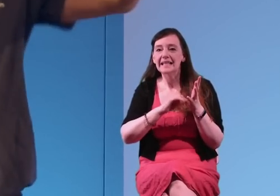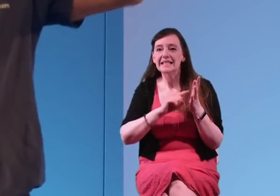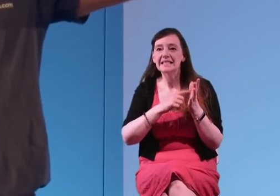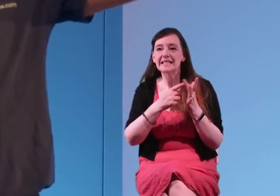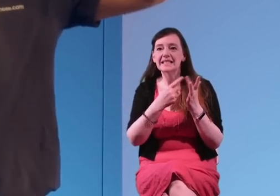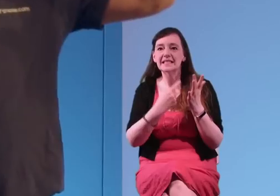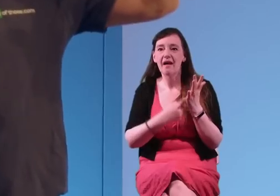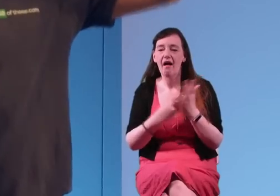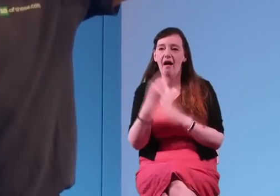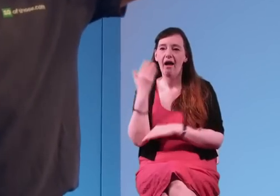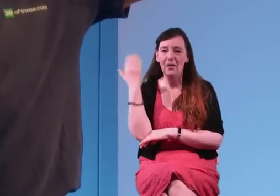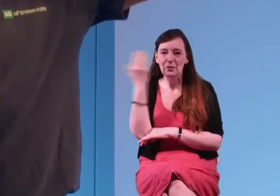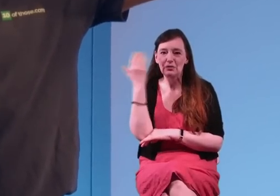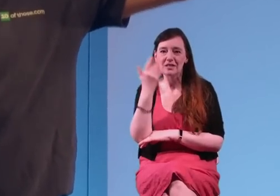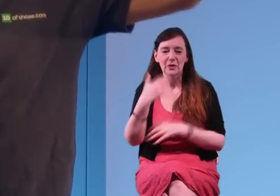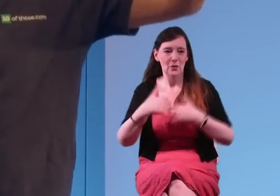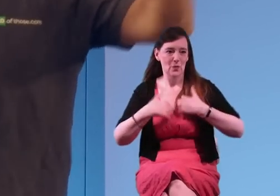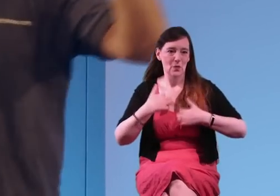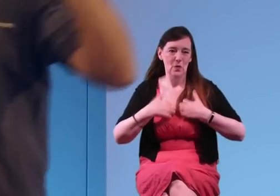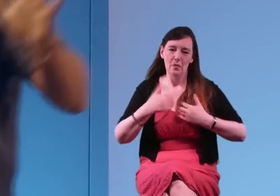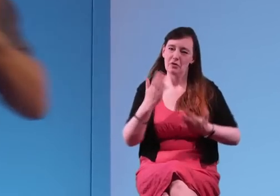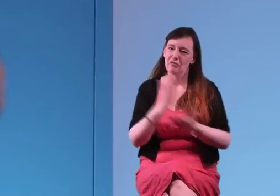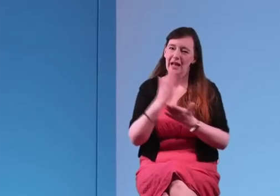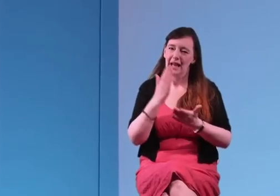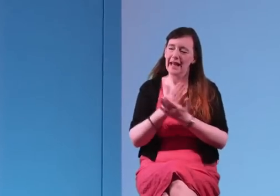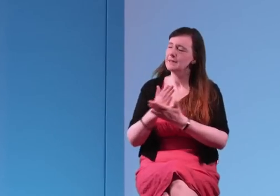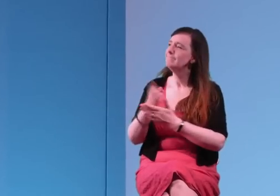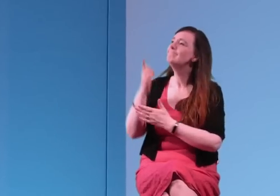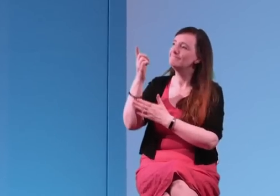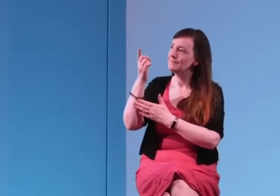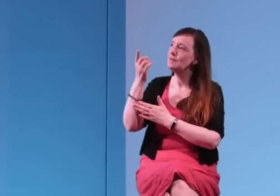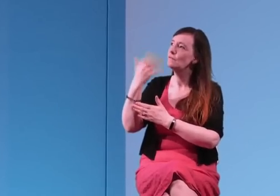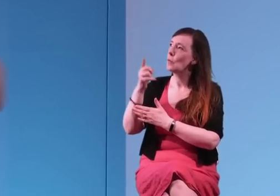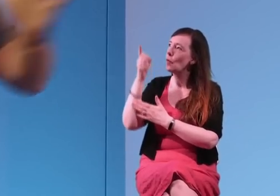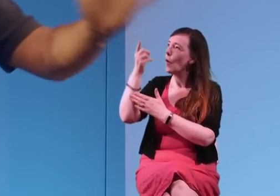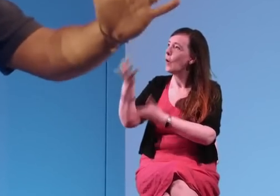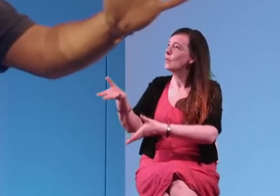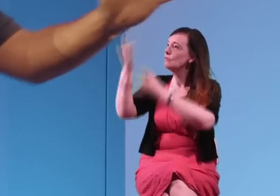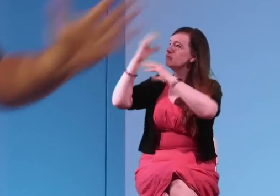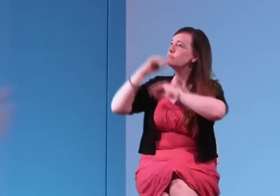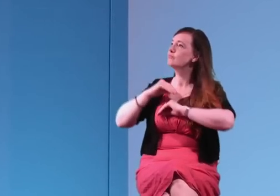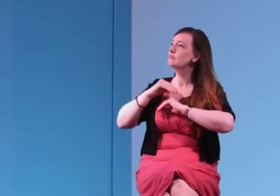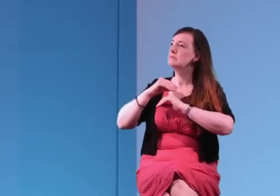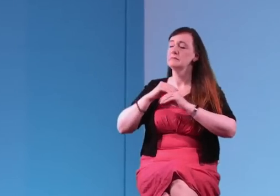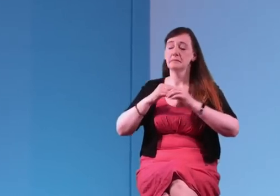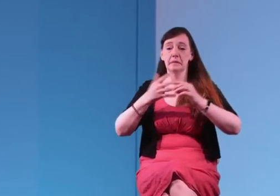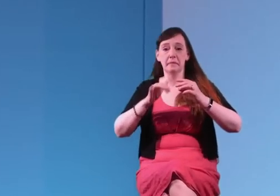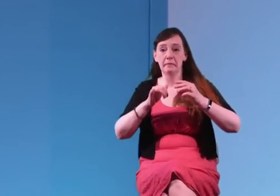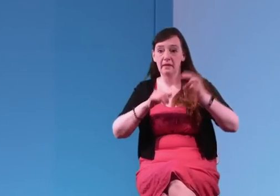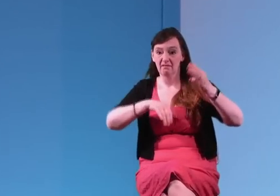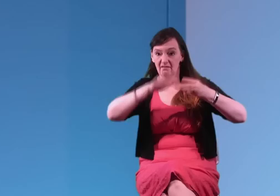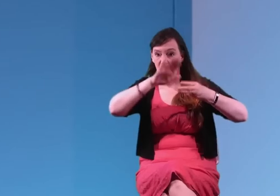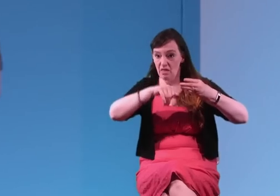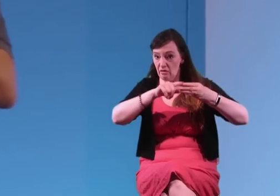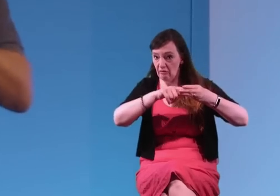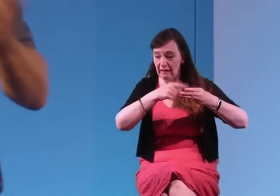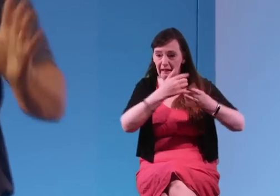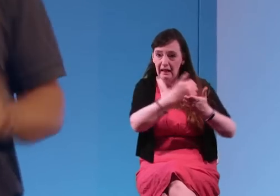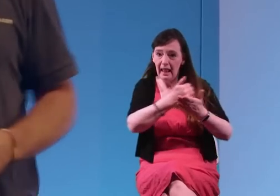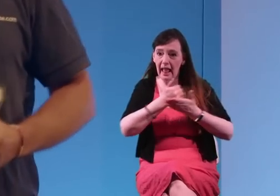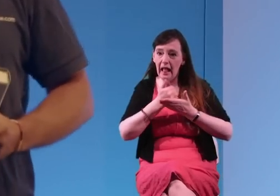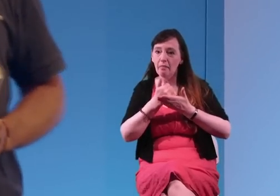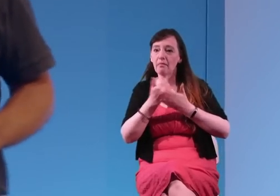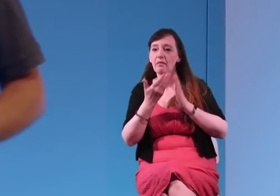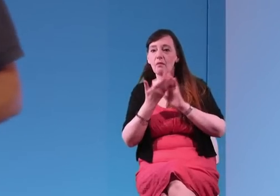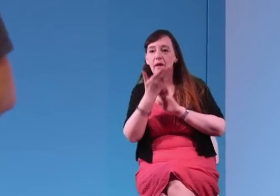hear supremely from Almighty God. And I want to encourage you to get some books that as we go home, we can dig into